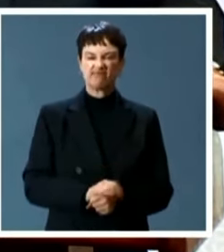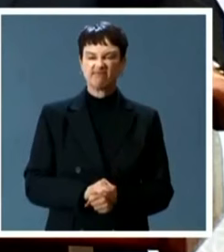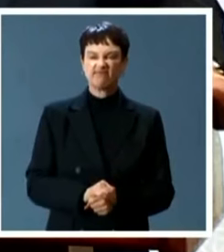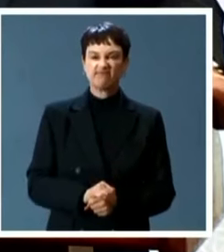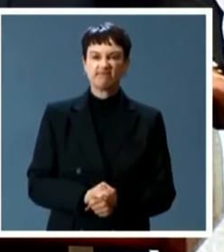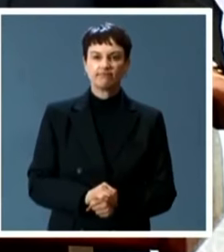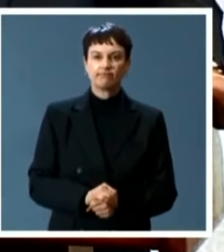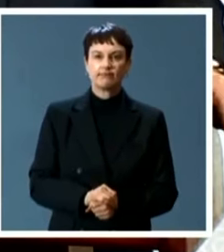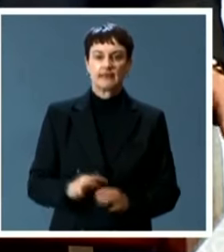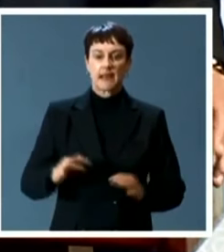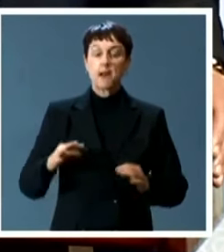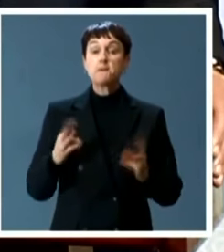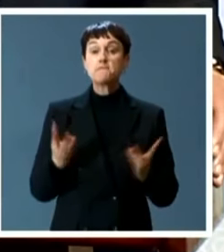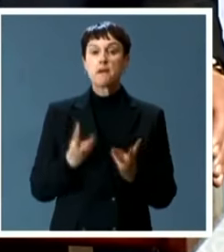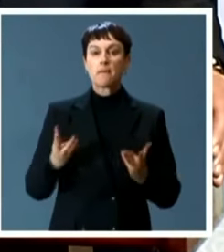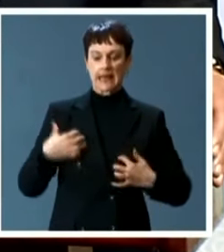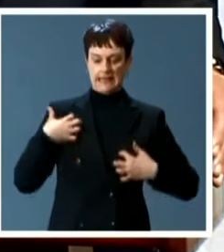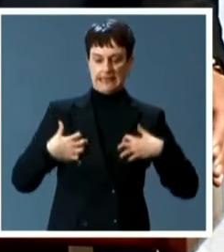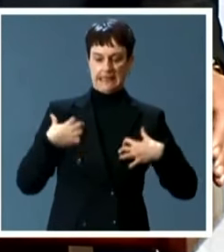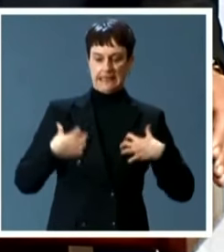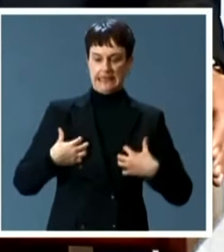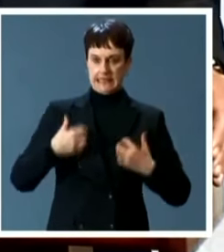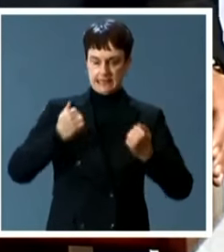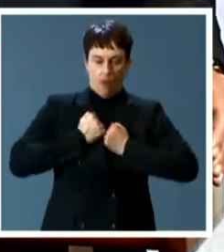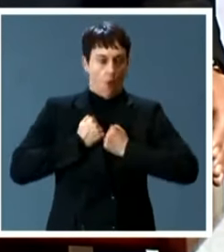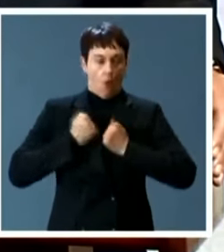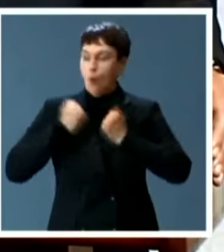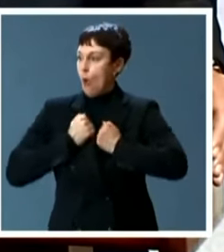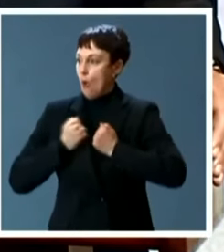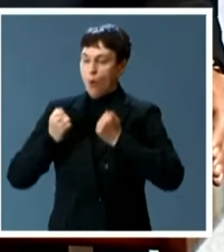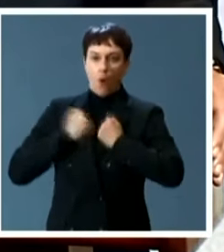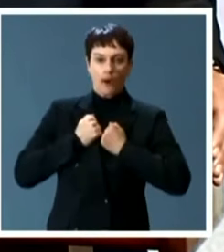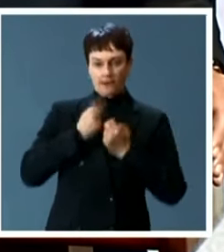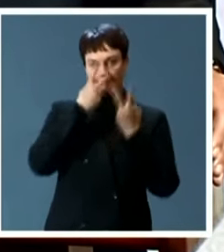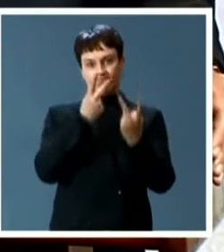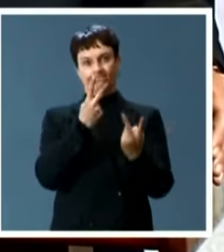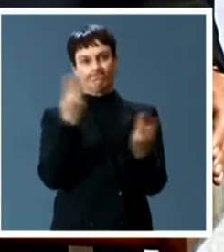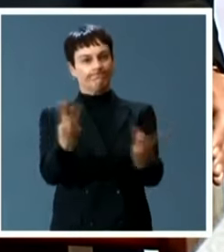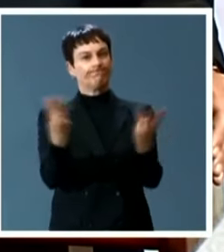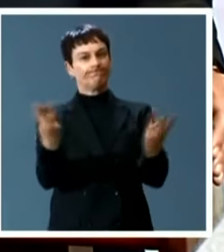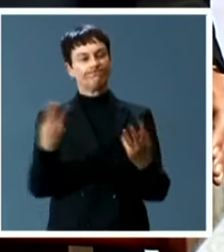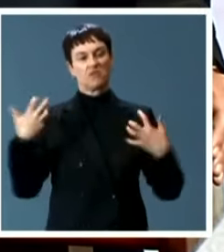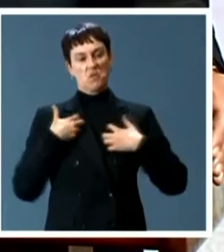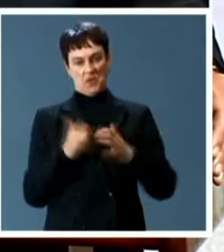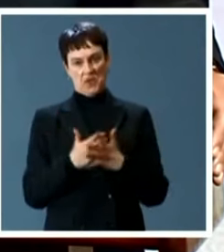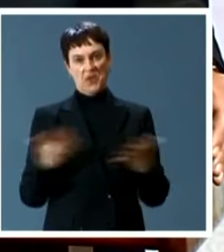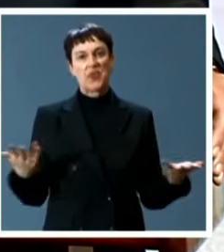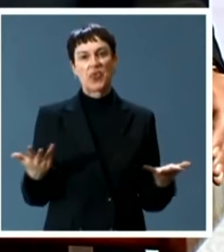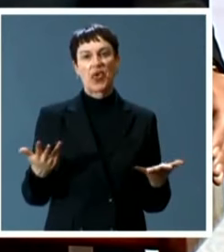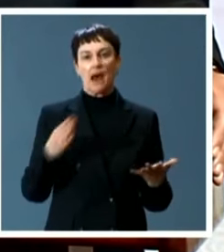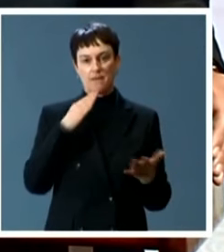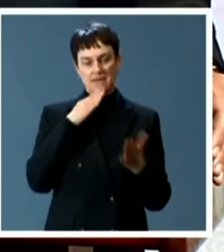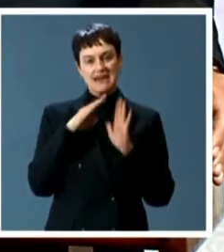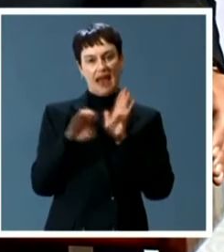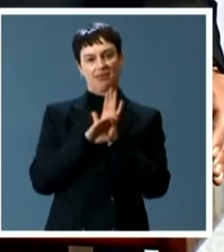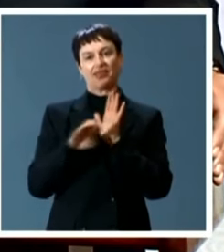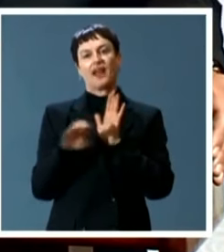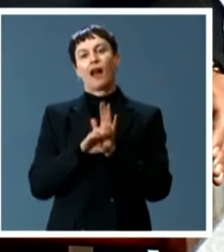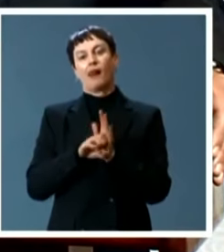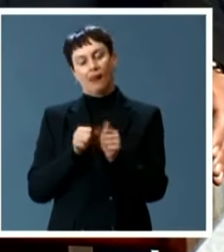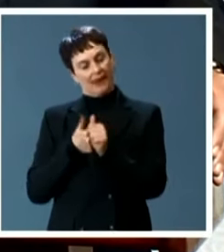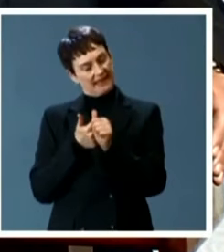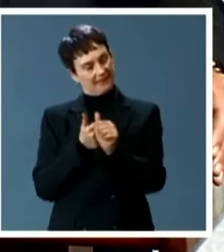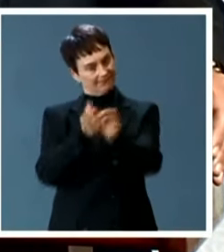between self-interest and the common interest, and the huge gaps in governance structures and ethical frameworks. To close